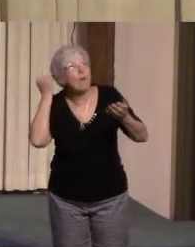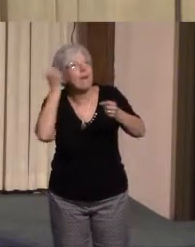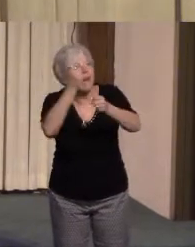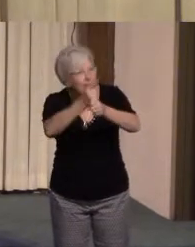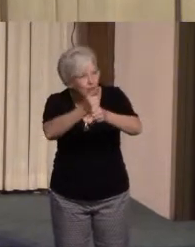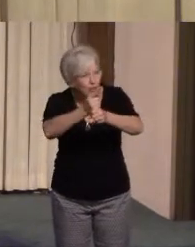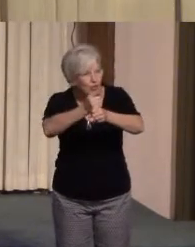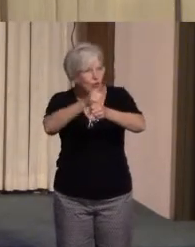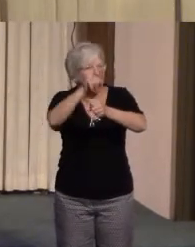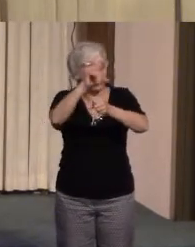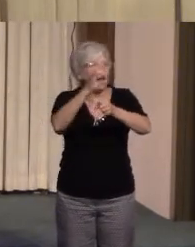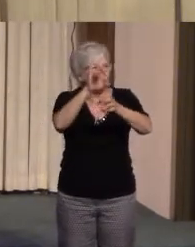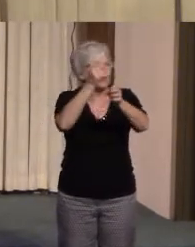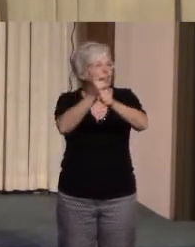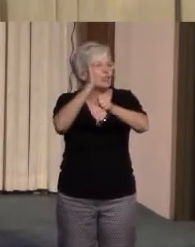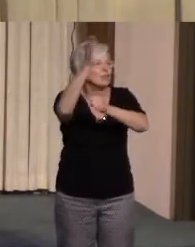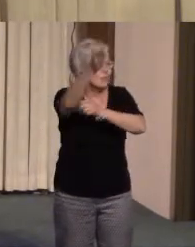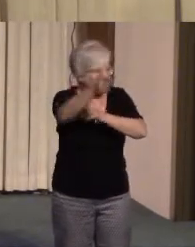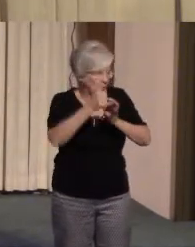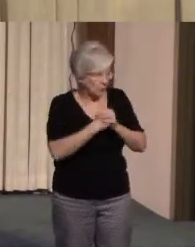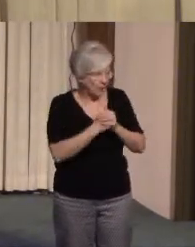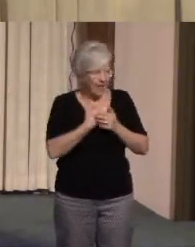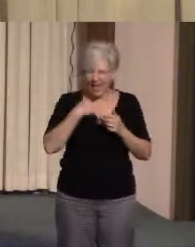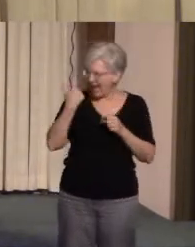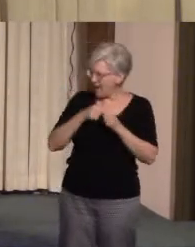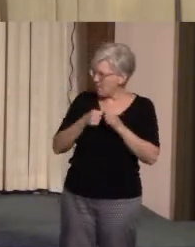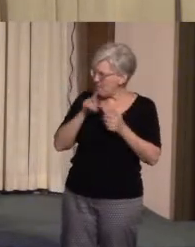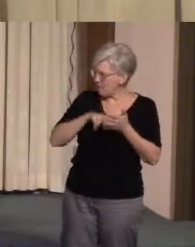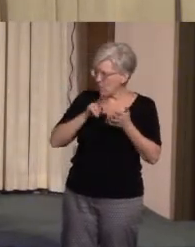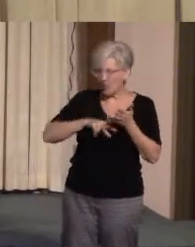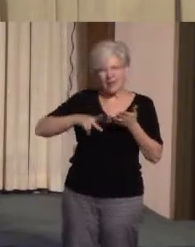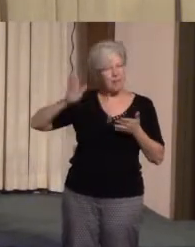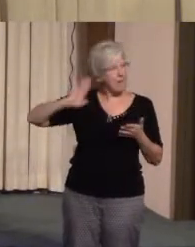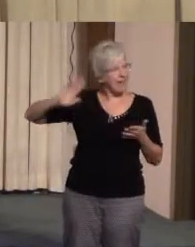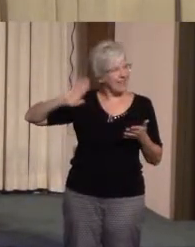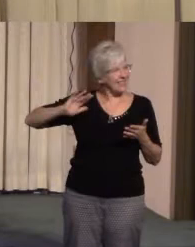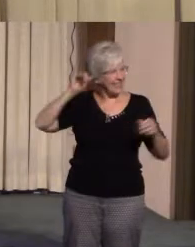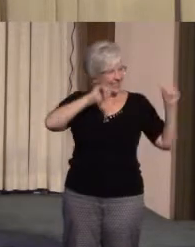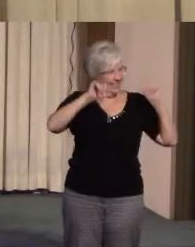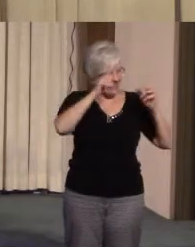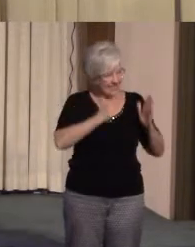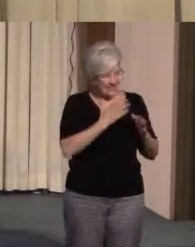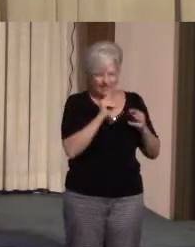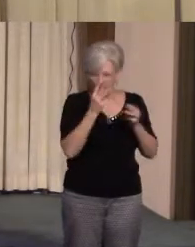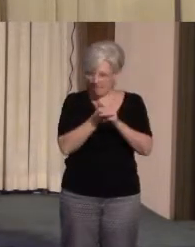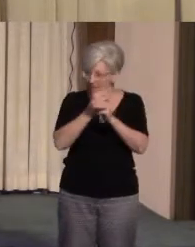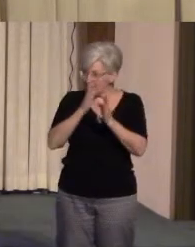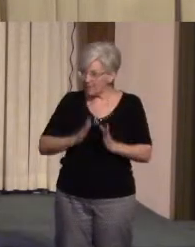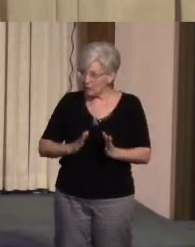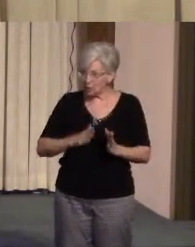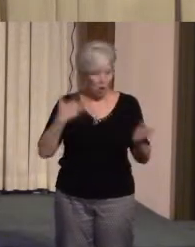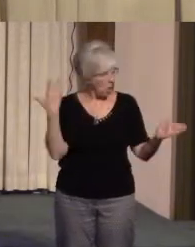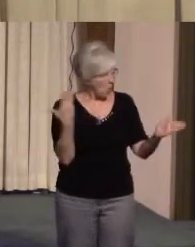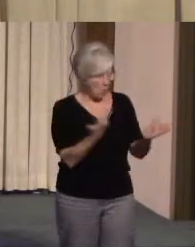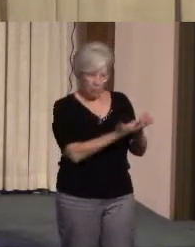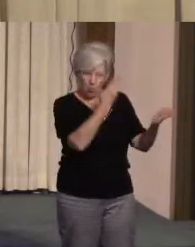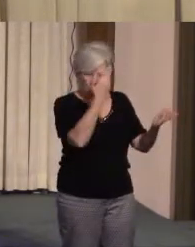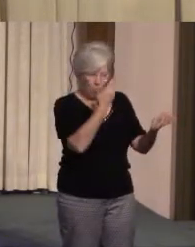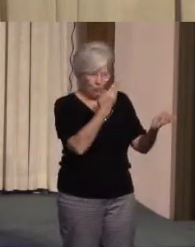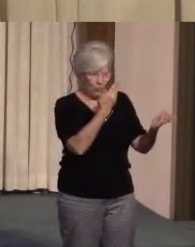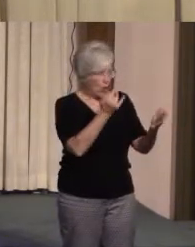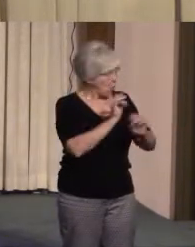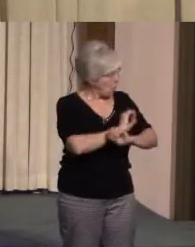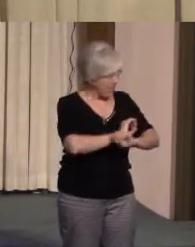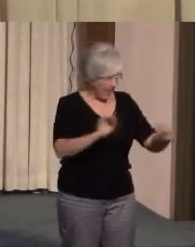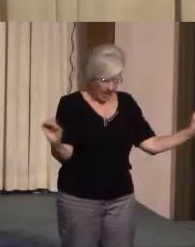or 100 years from now. I remember reading at one point that back in the day, scientists and mathematicians proved